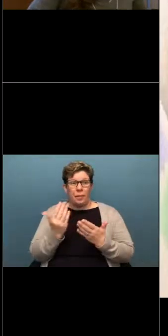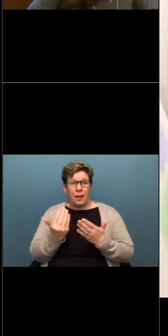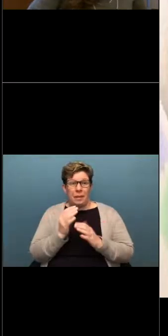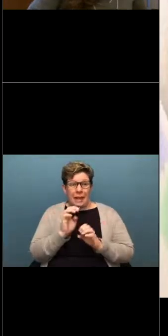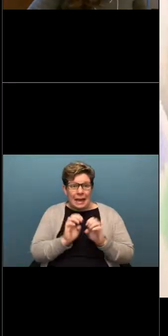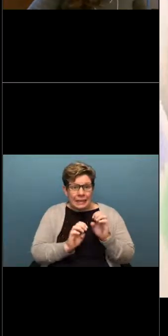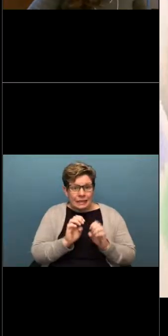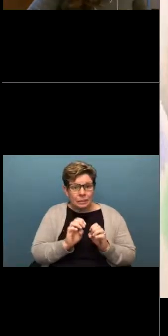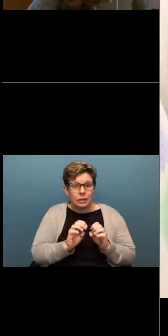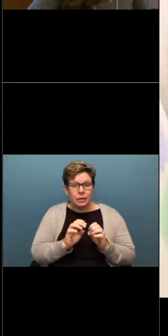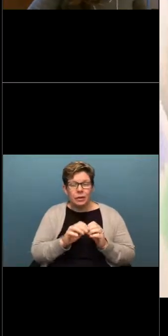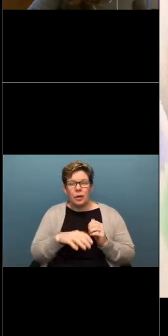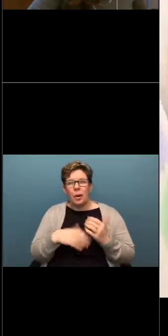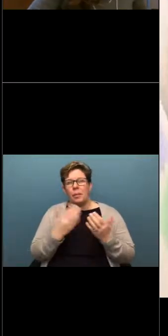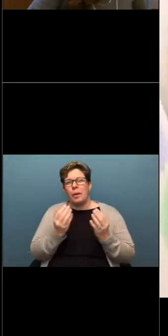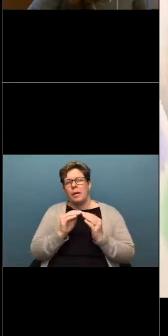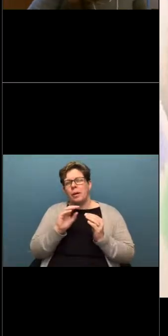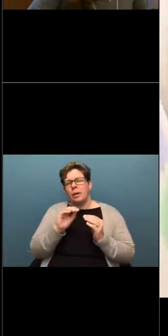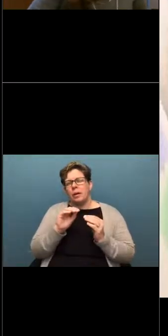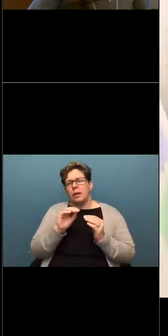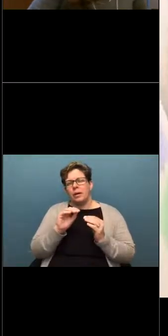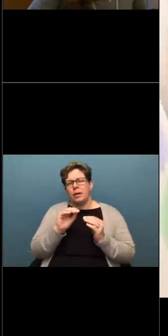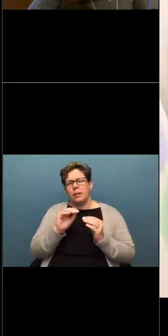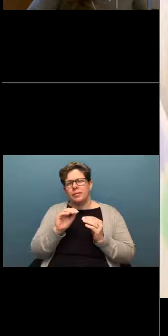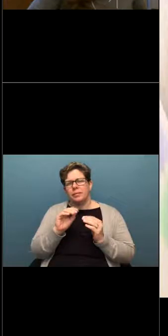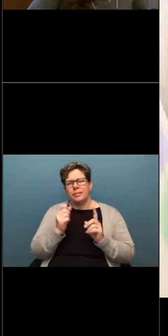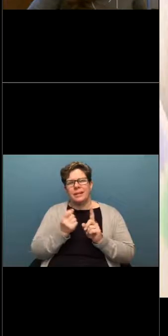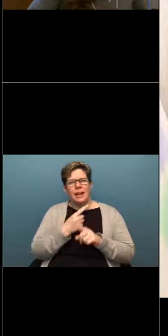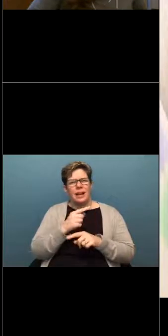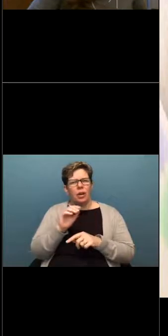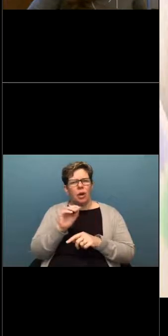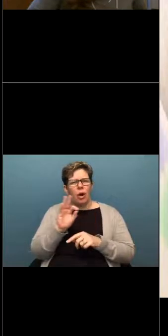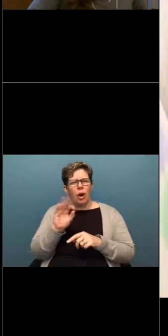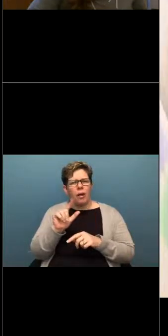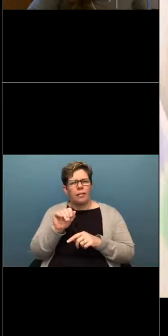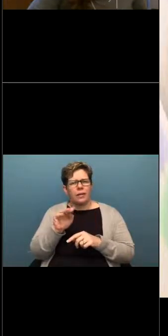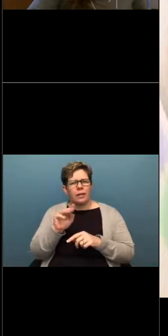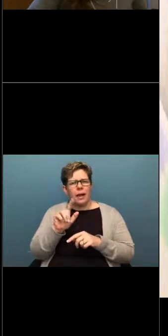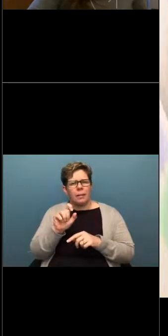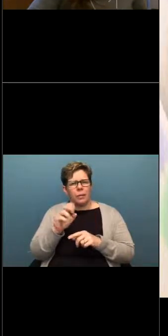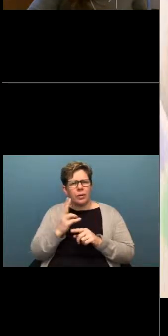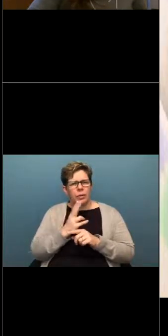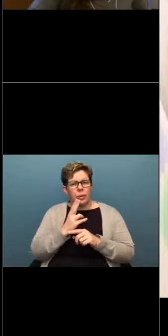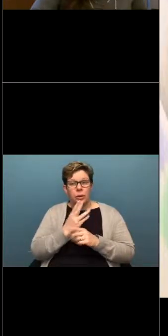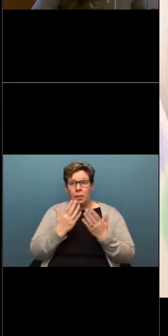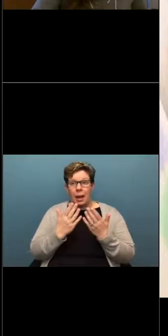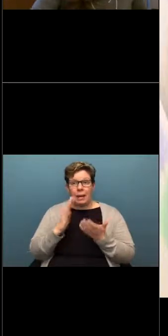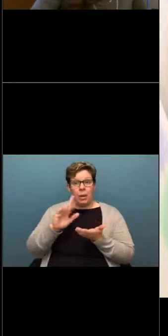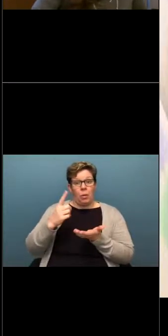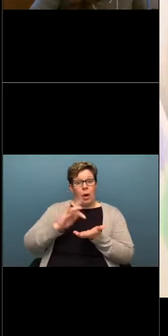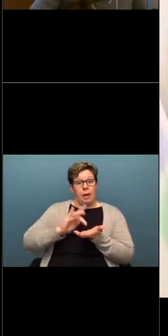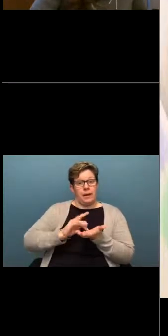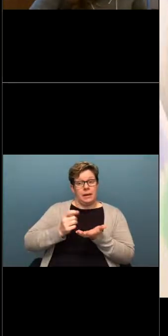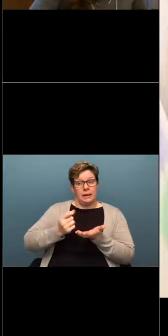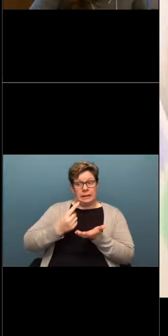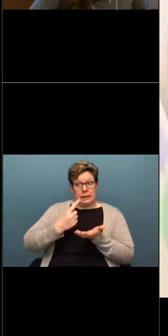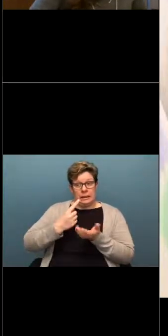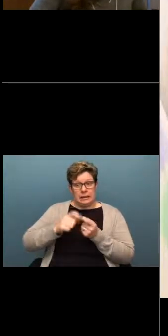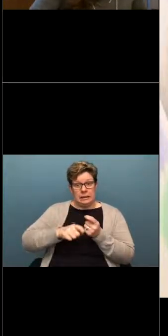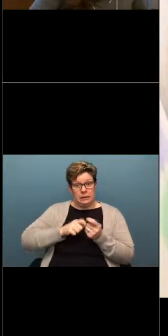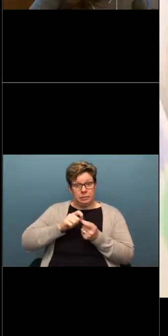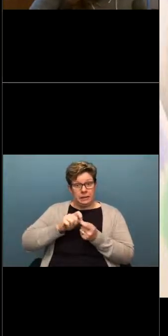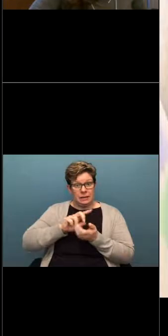we call it off-label use in medicine, when you're taking a medication that's designed for a way and you're using it a